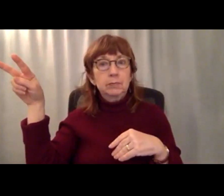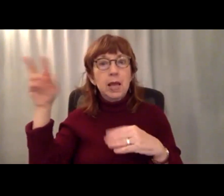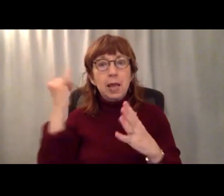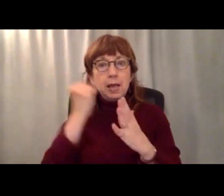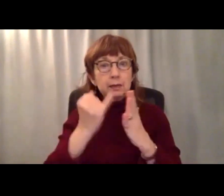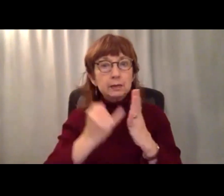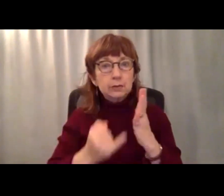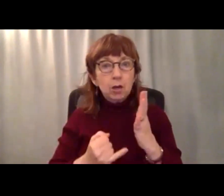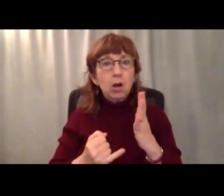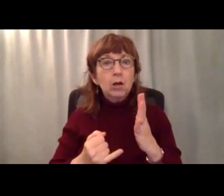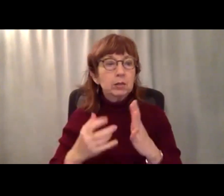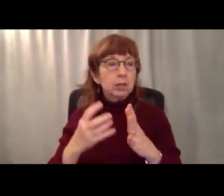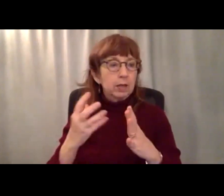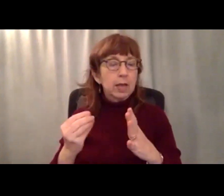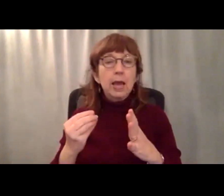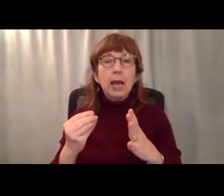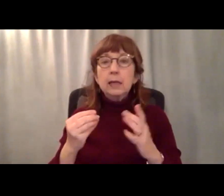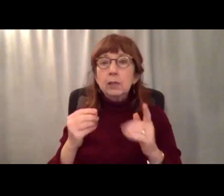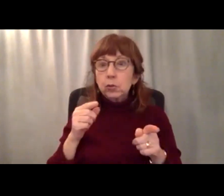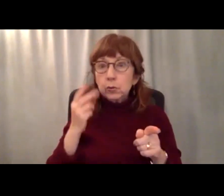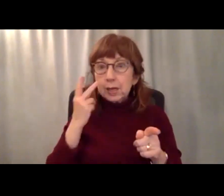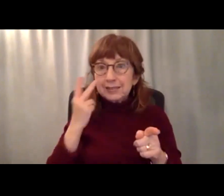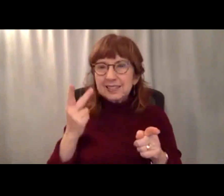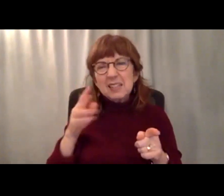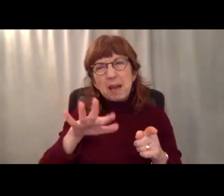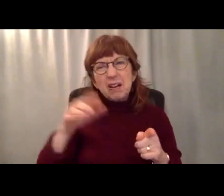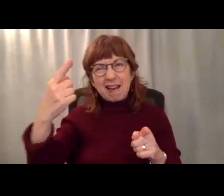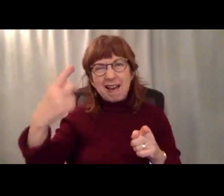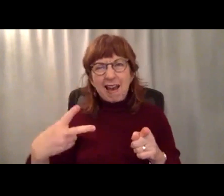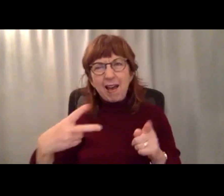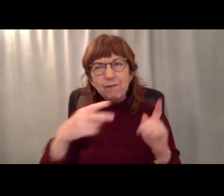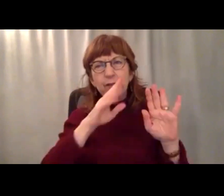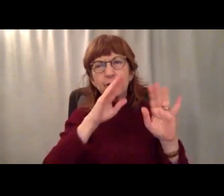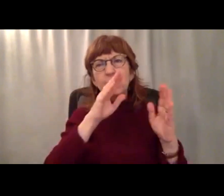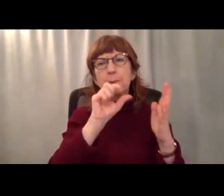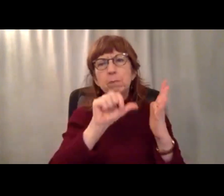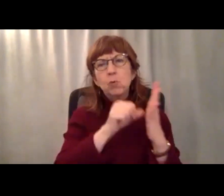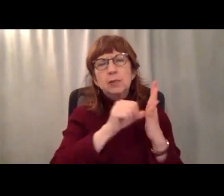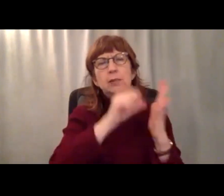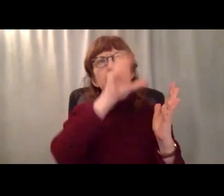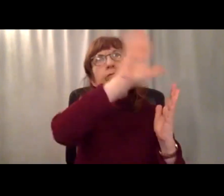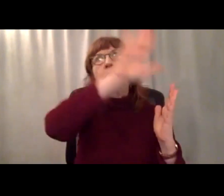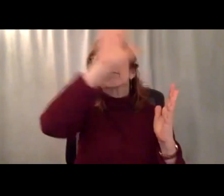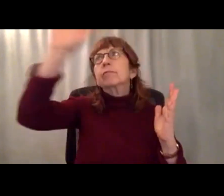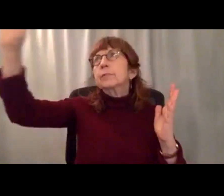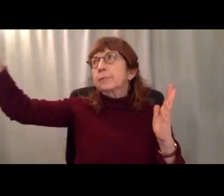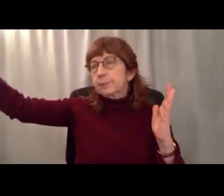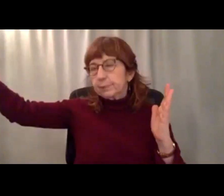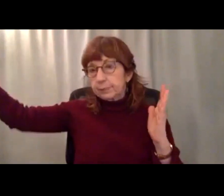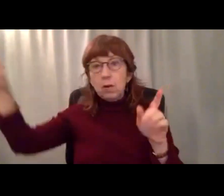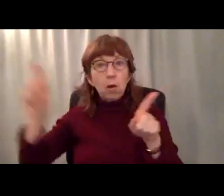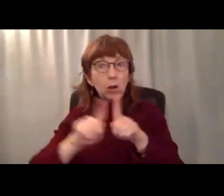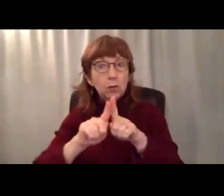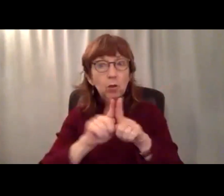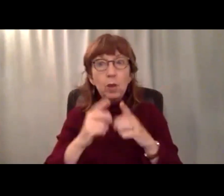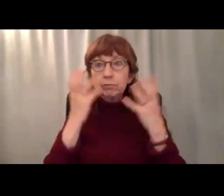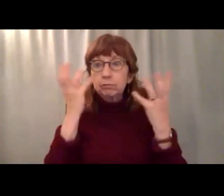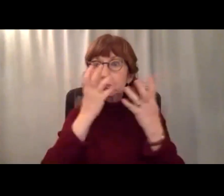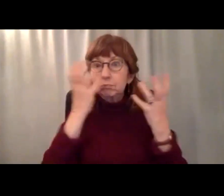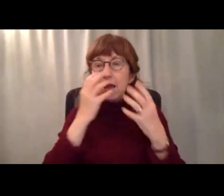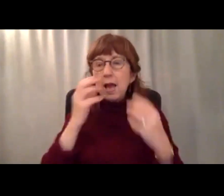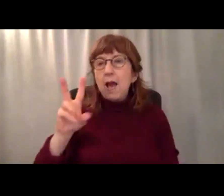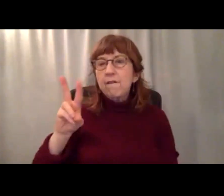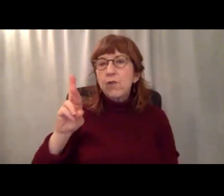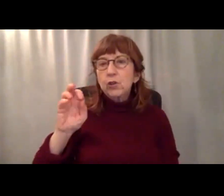and being hit. So you can see about half of the work at Strut. We also have a pretty incredible virtual